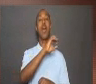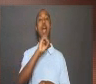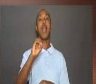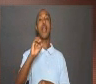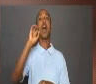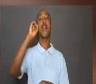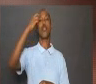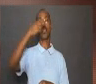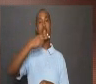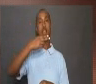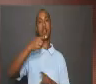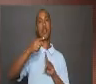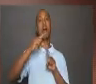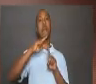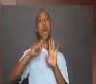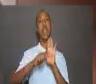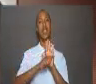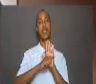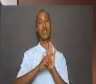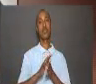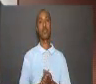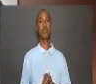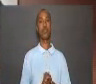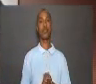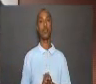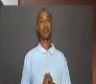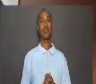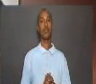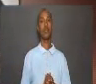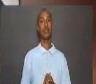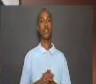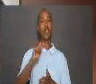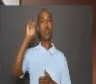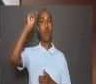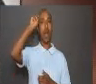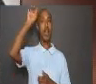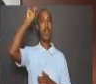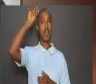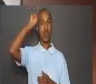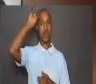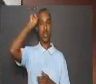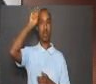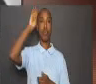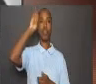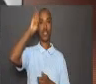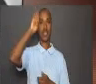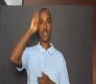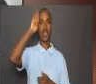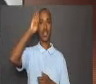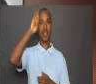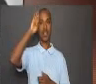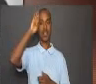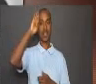and hydroxide ions. Johann Nicholas Bronsted, a